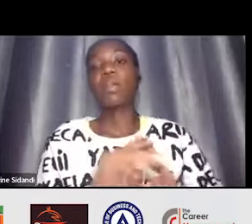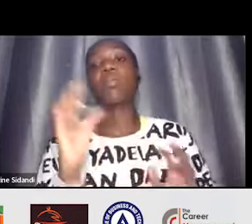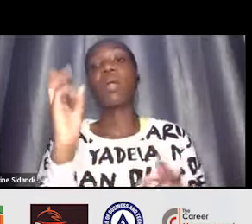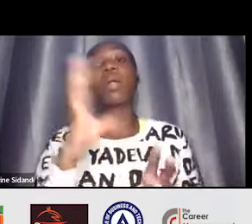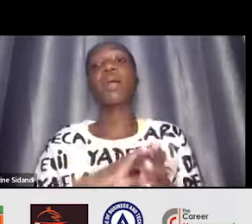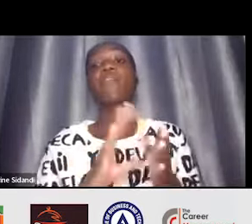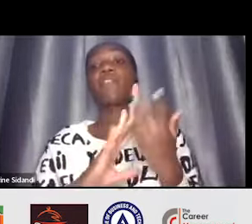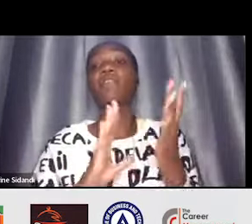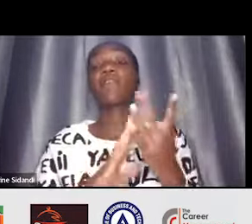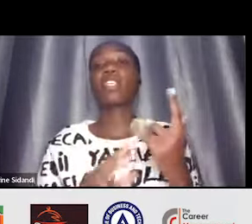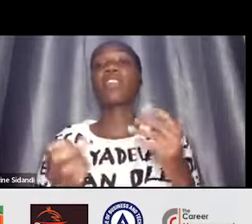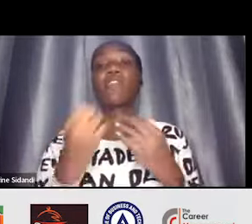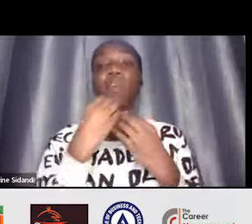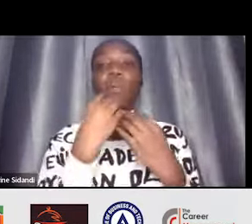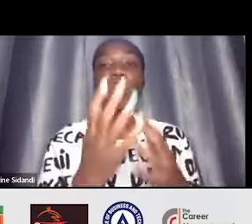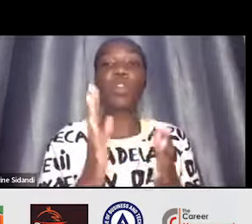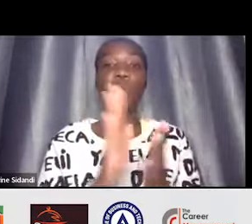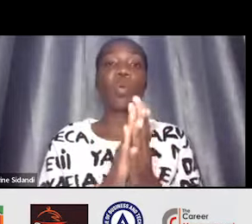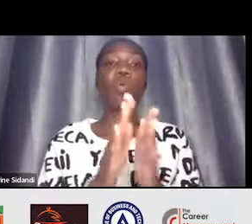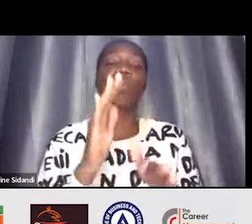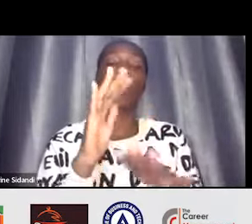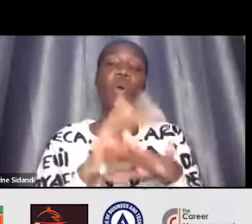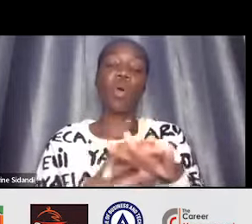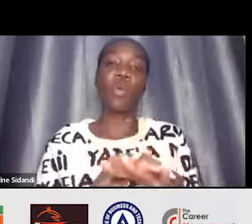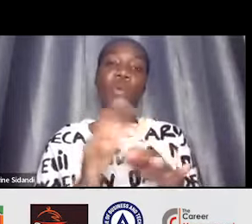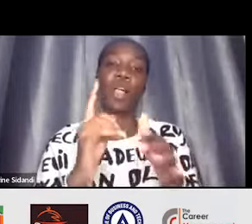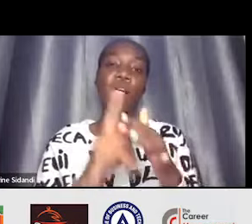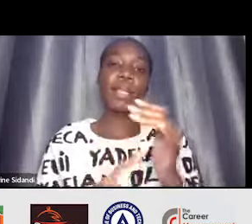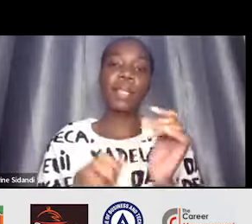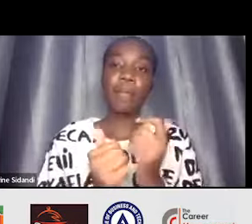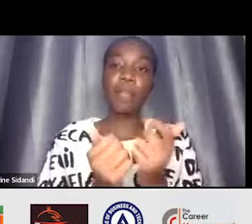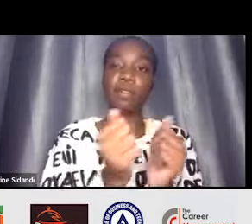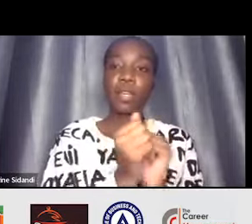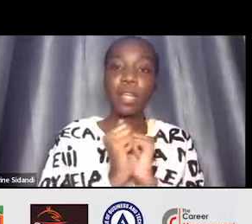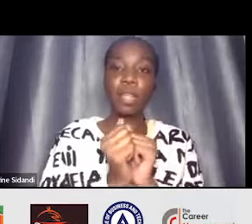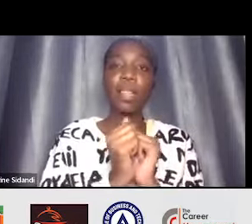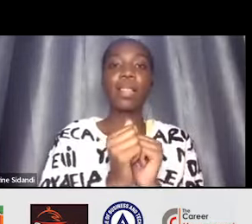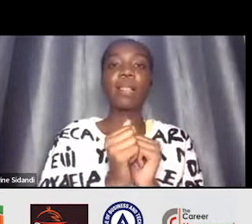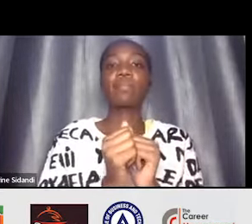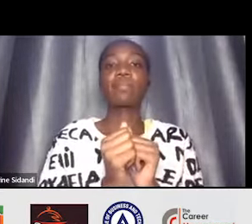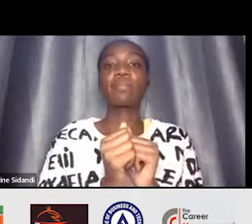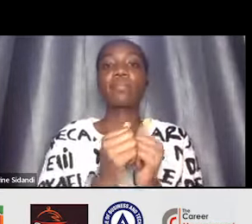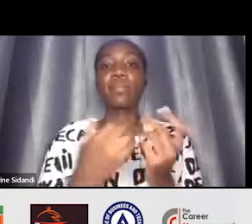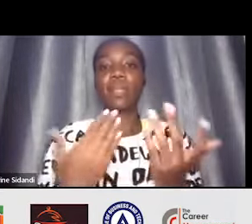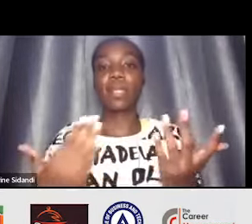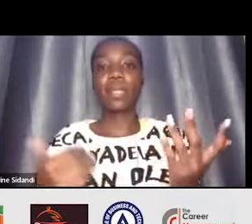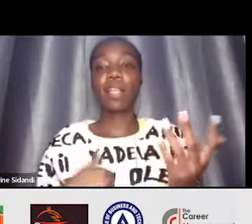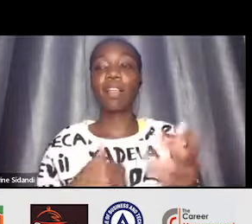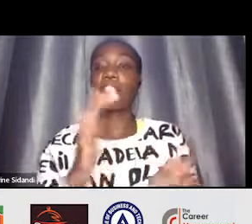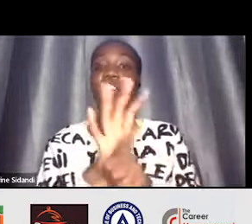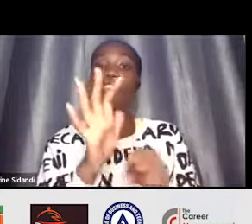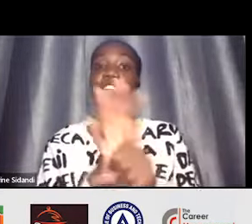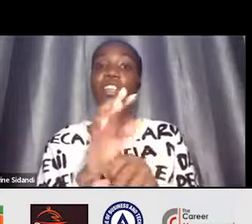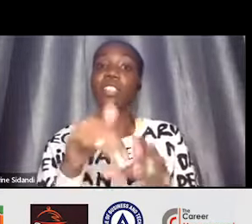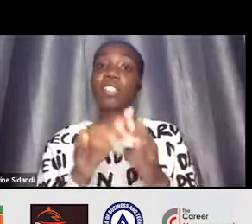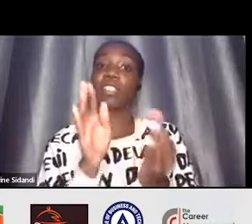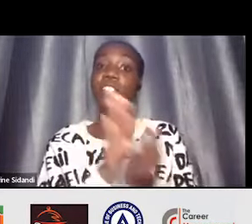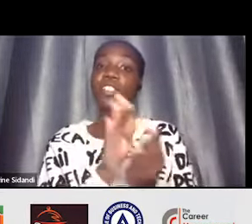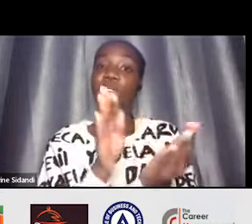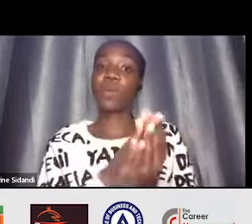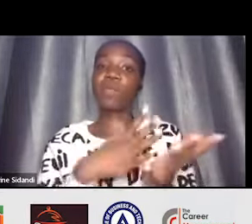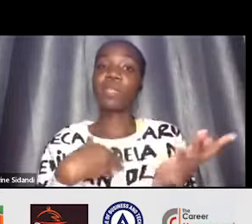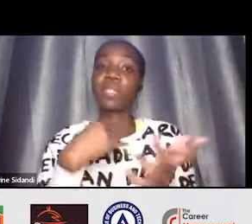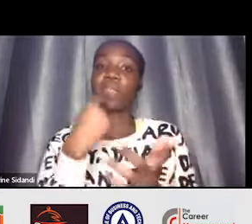what's happening on with our session. So we have quite a lot in store for you. Like I told you, season 3